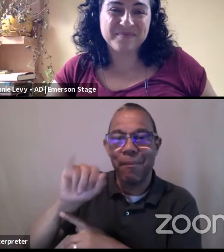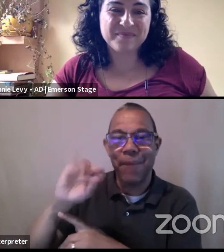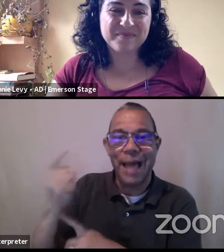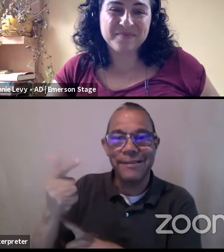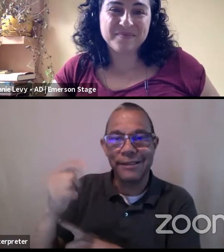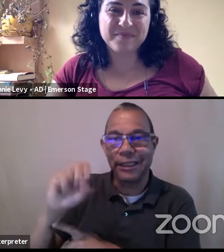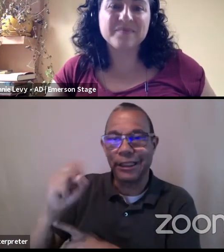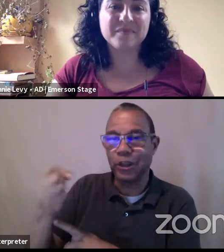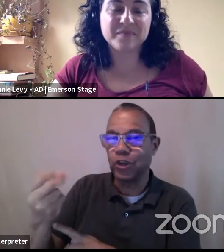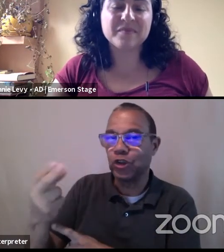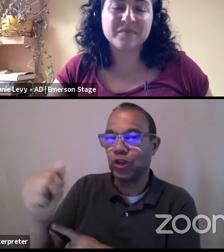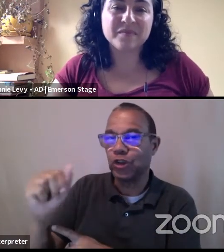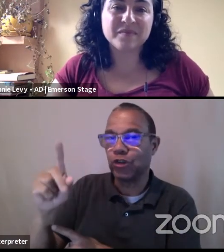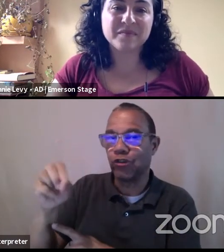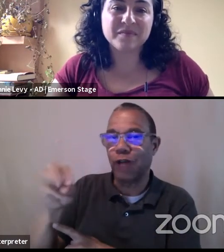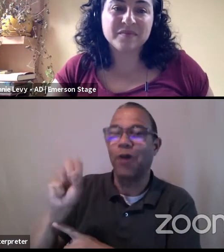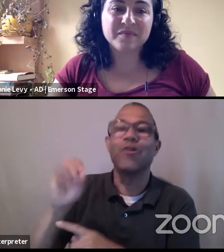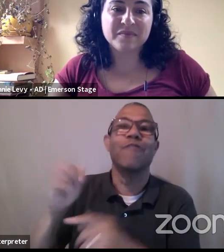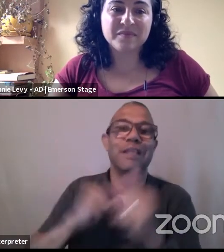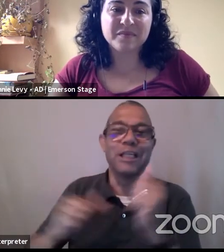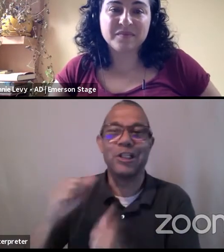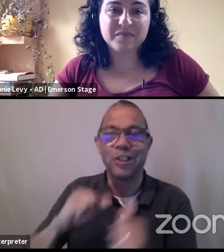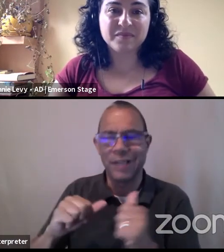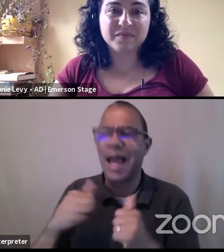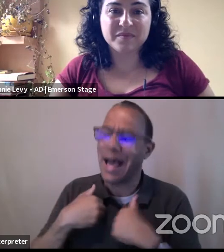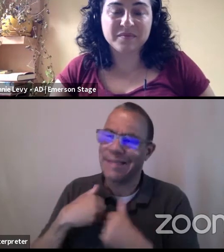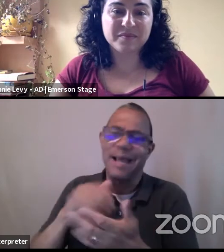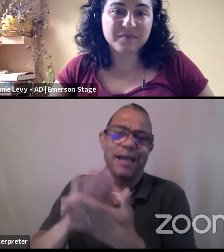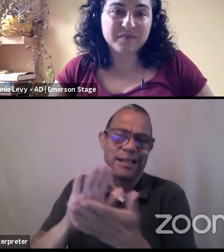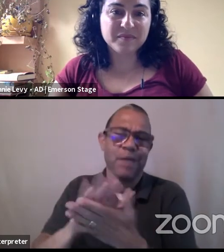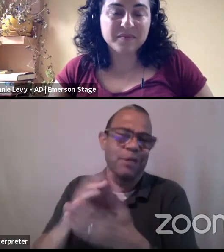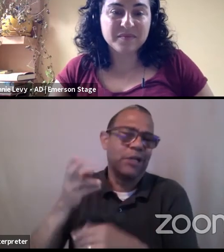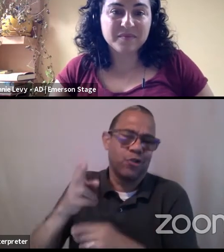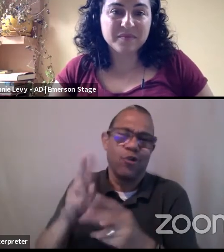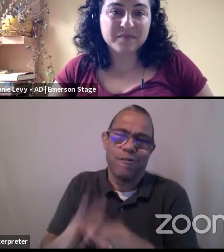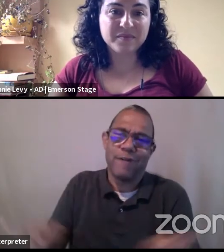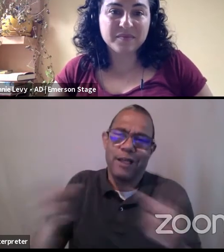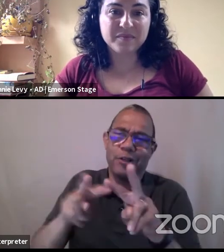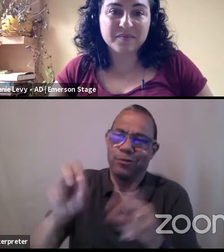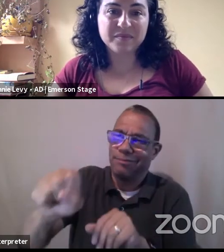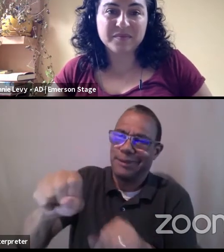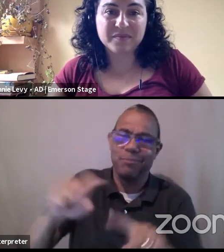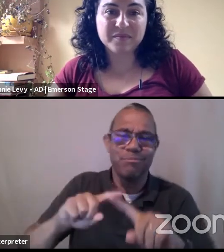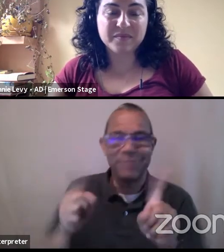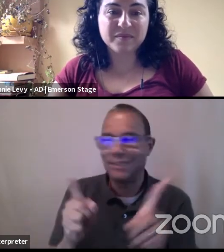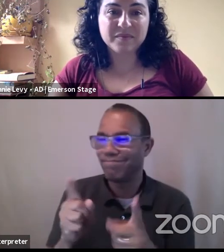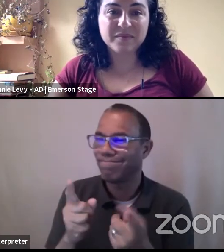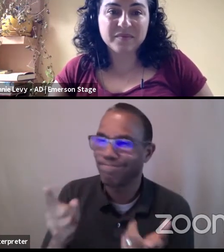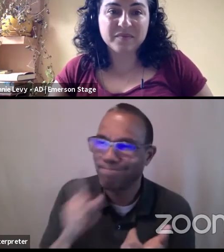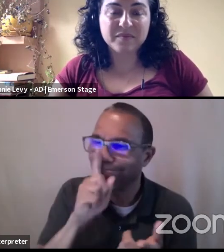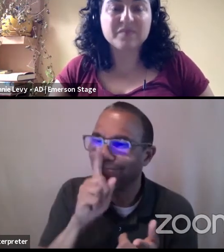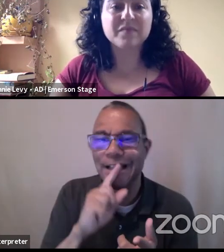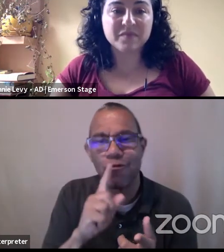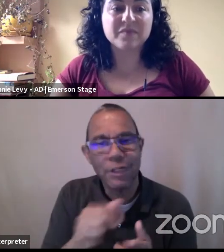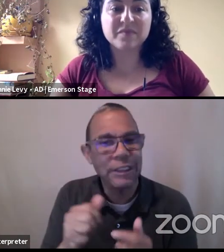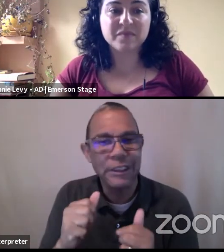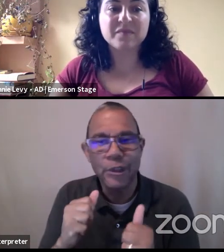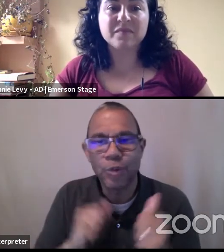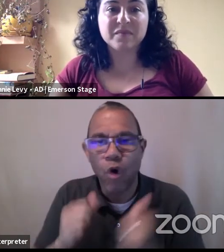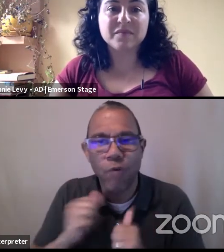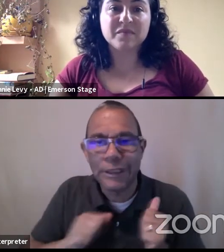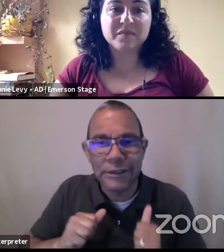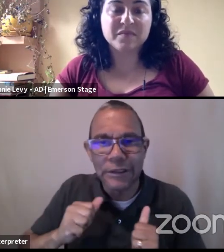academic value and historical value, but it's not performative in the sense